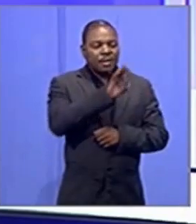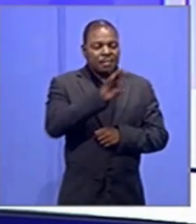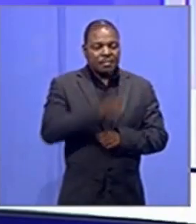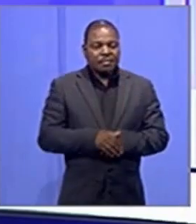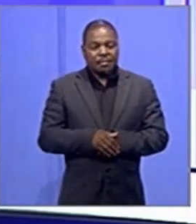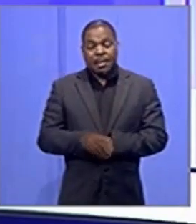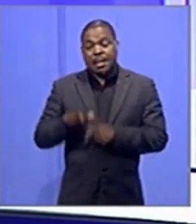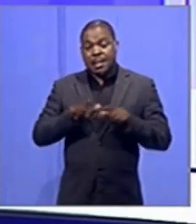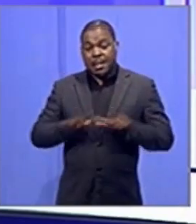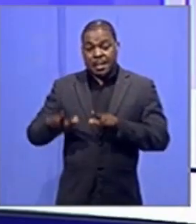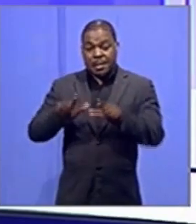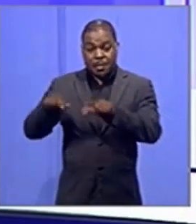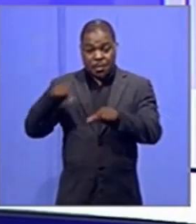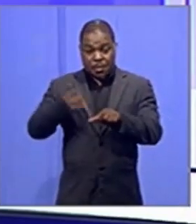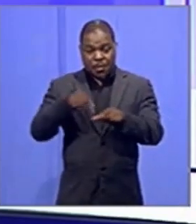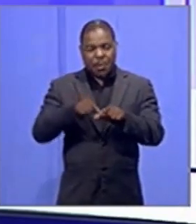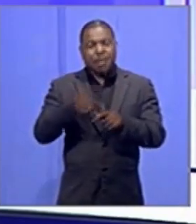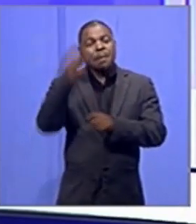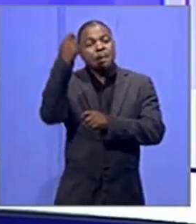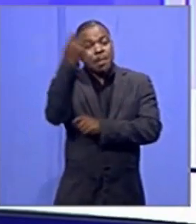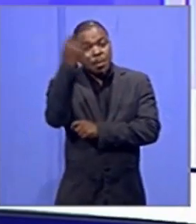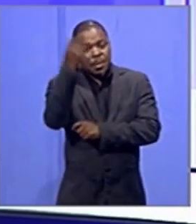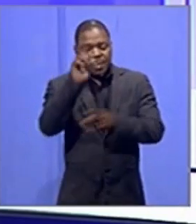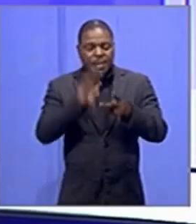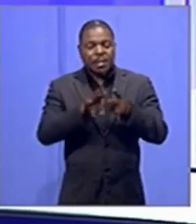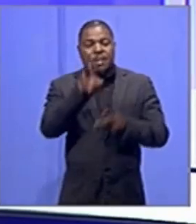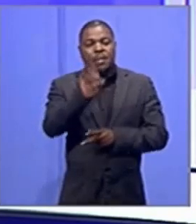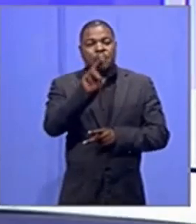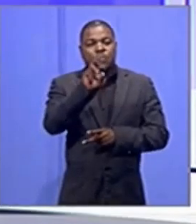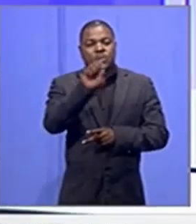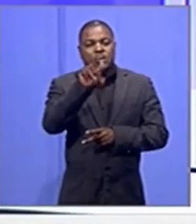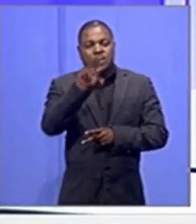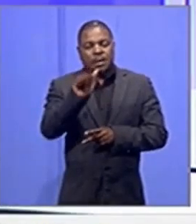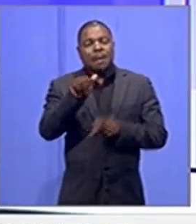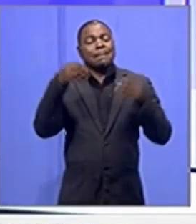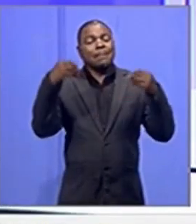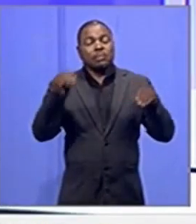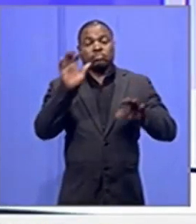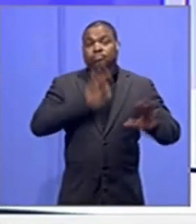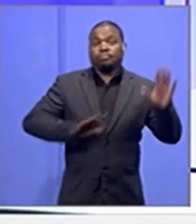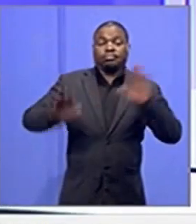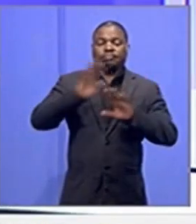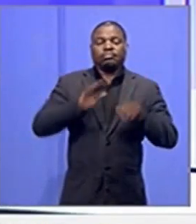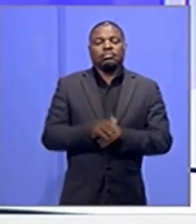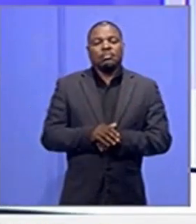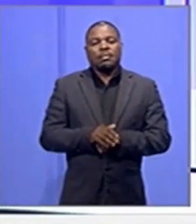Limpopo dikgwebo ka toropongkgolo ya Polokwane le Mosina di amegile go šoro. Baepelaetši ba